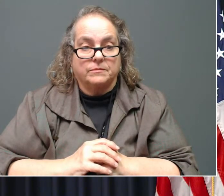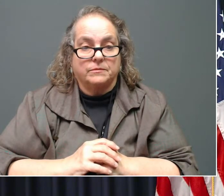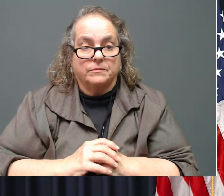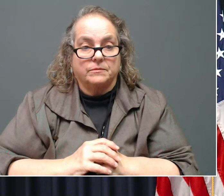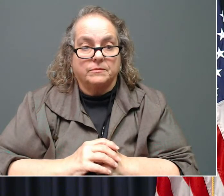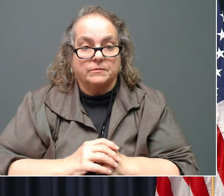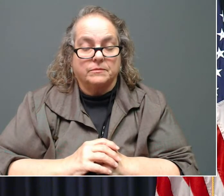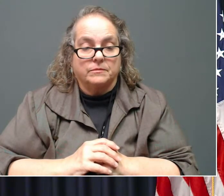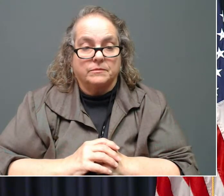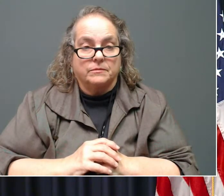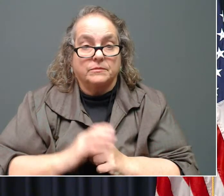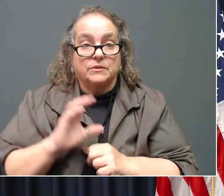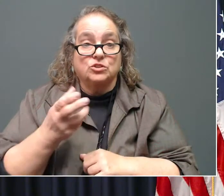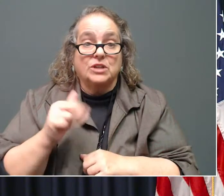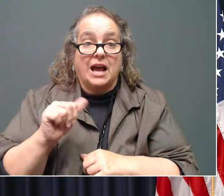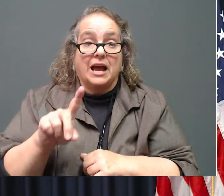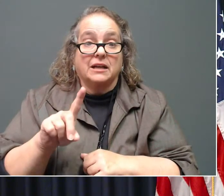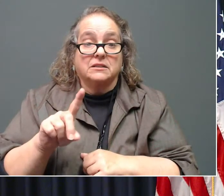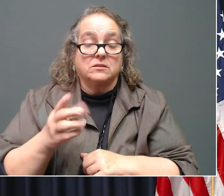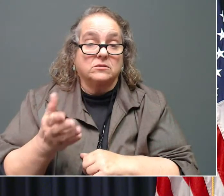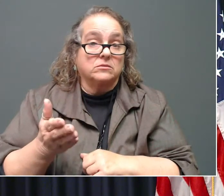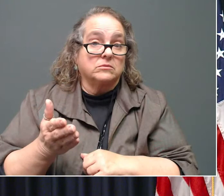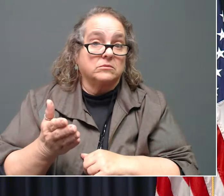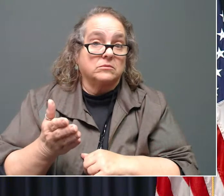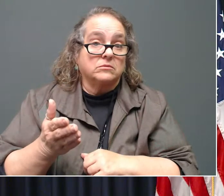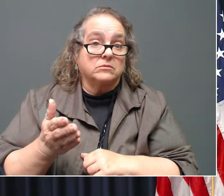Are you there, Chad?